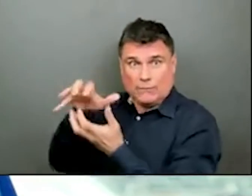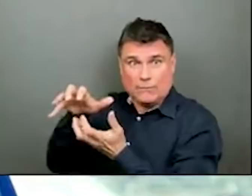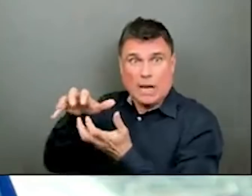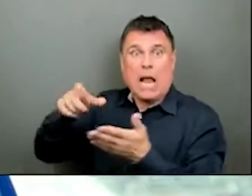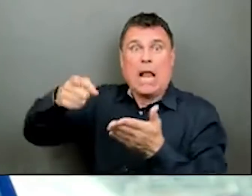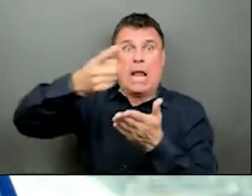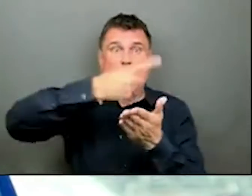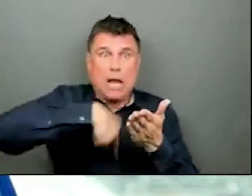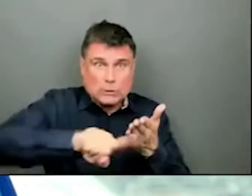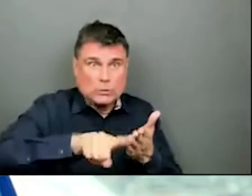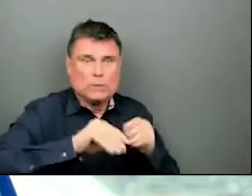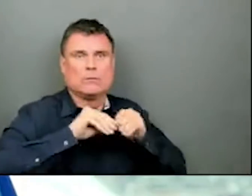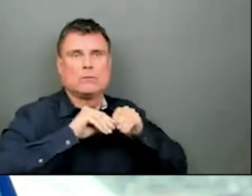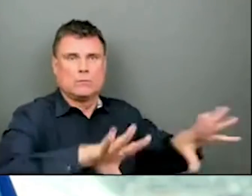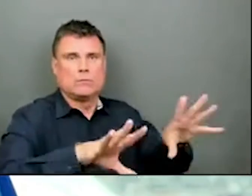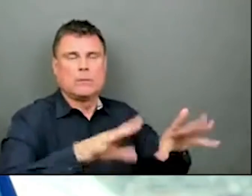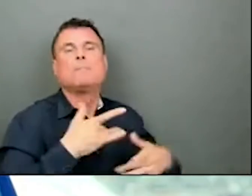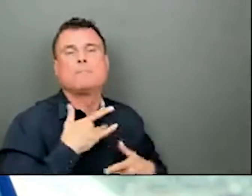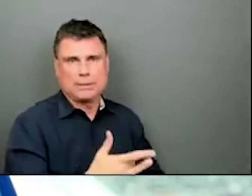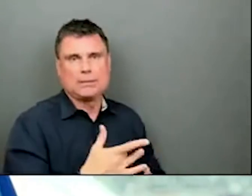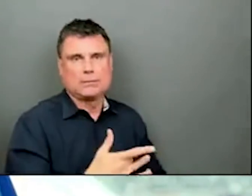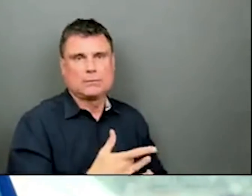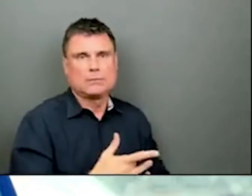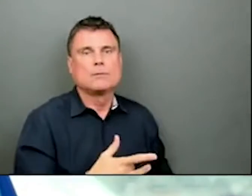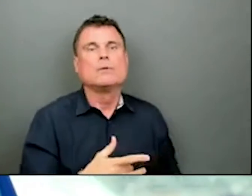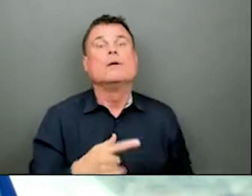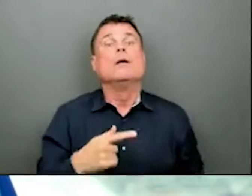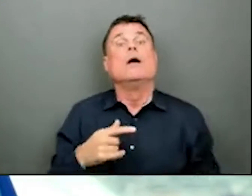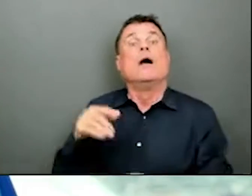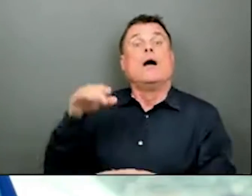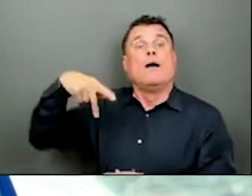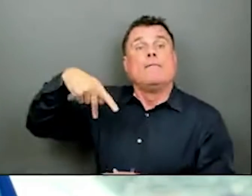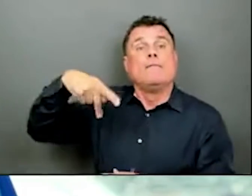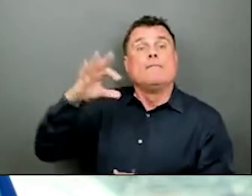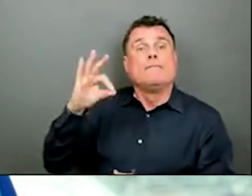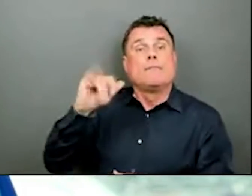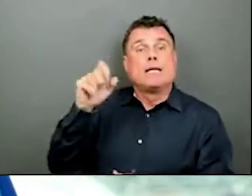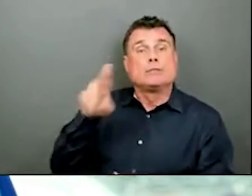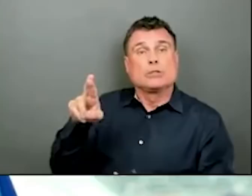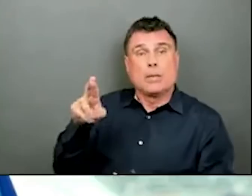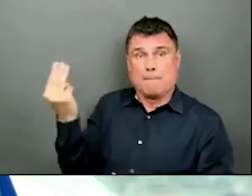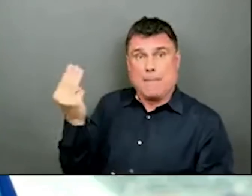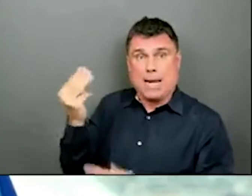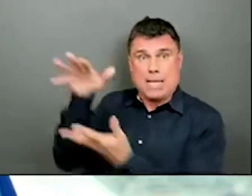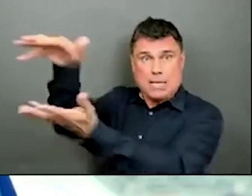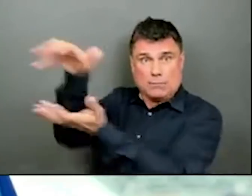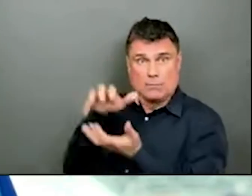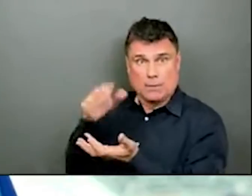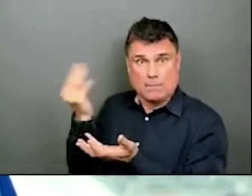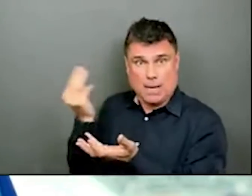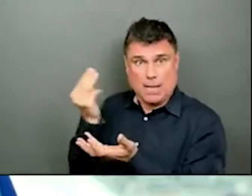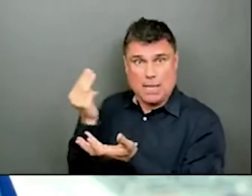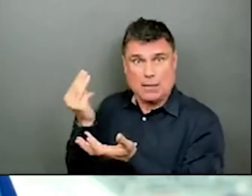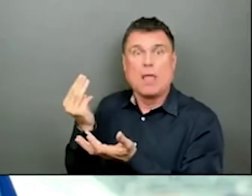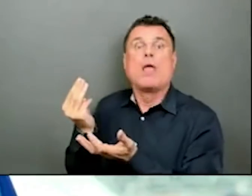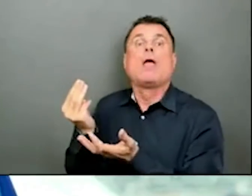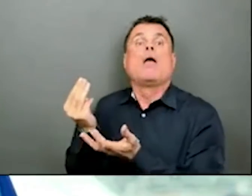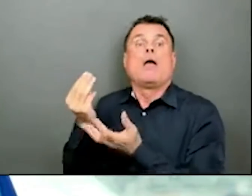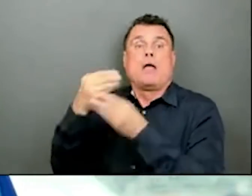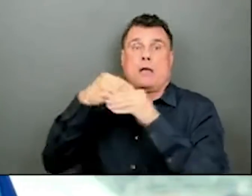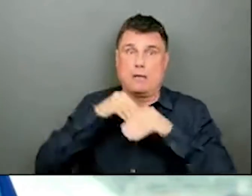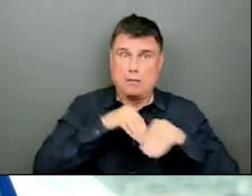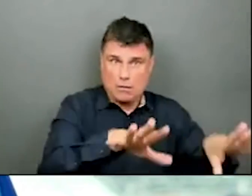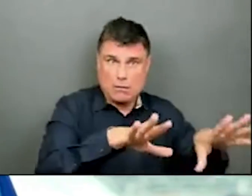get Pfizer on Monday, and then it goes out. And we tend to get Moderna when it arrives on time on Friday.